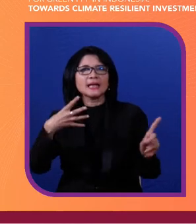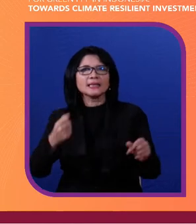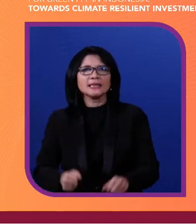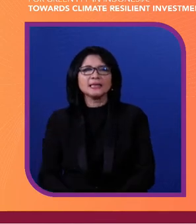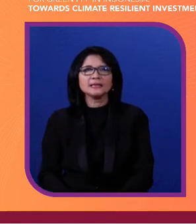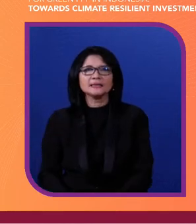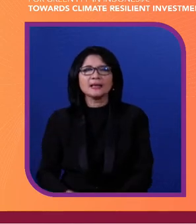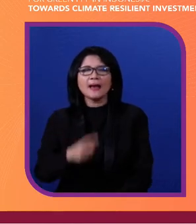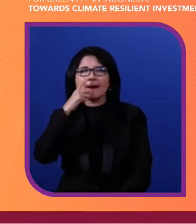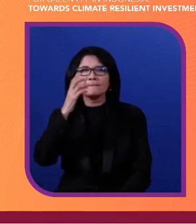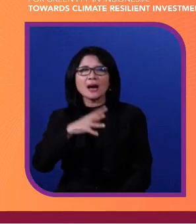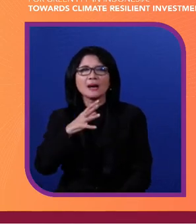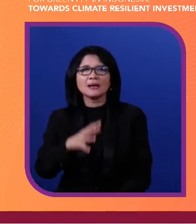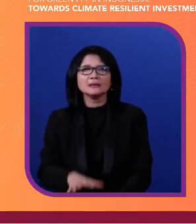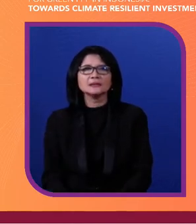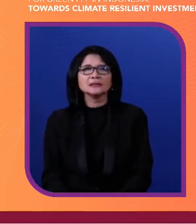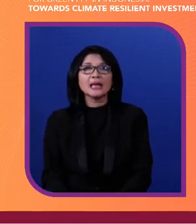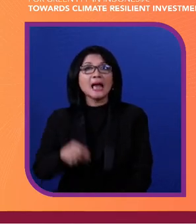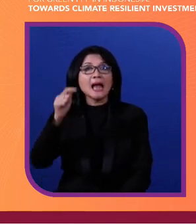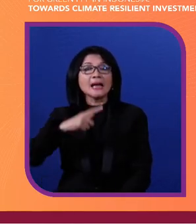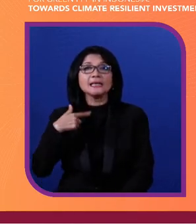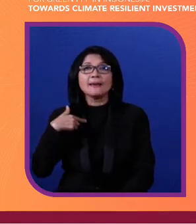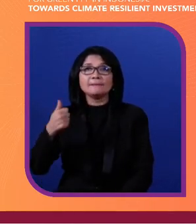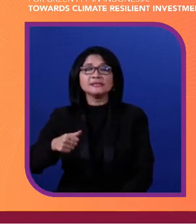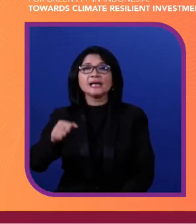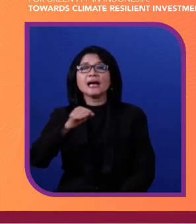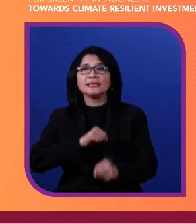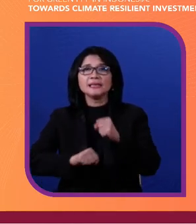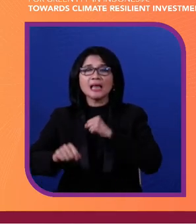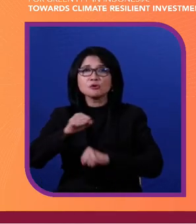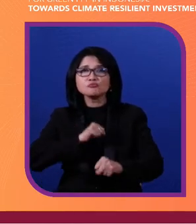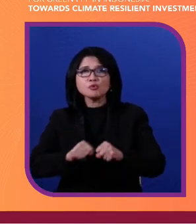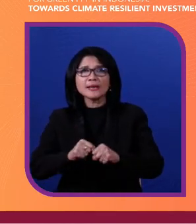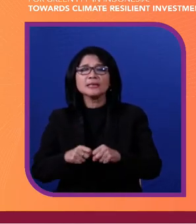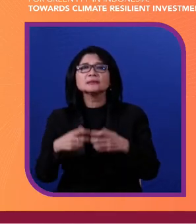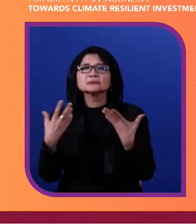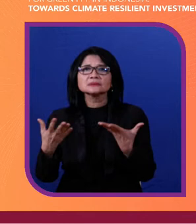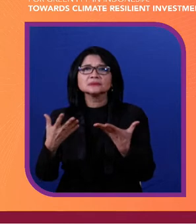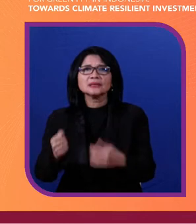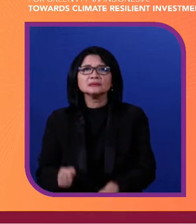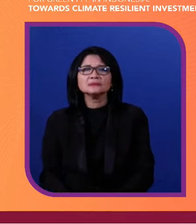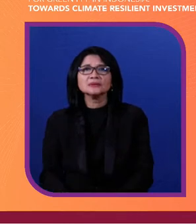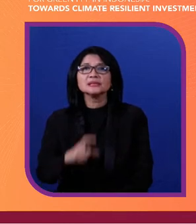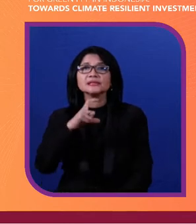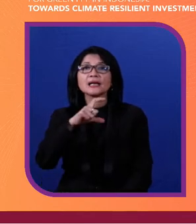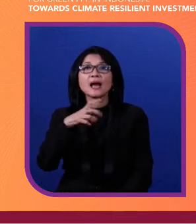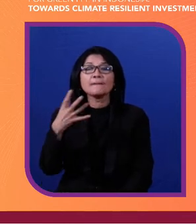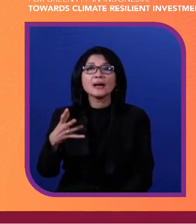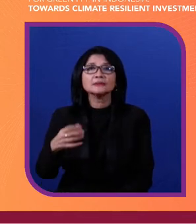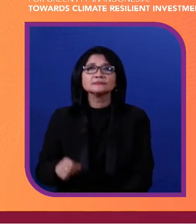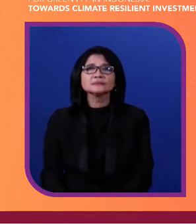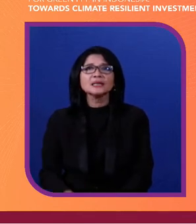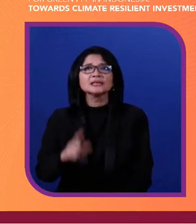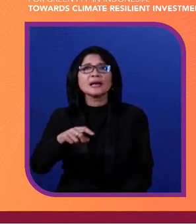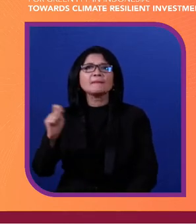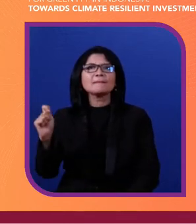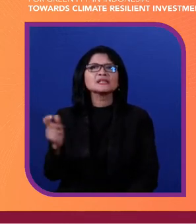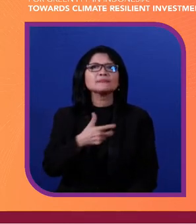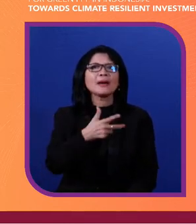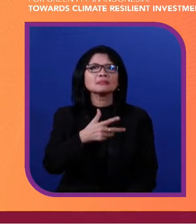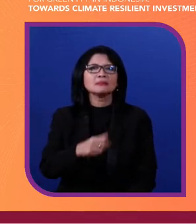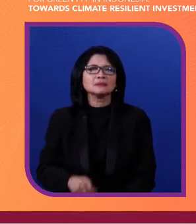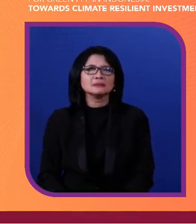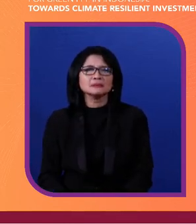by no idea about people with friends and